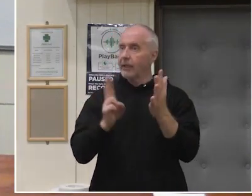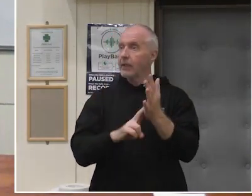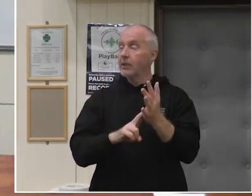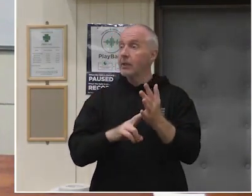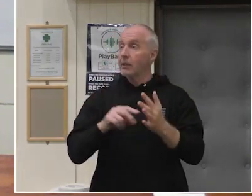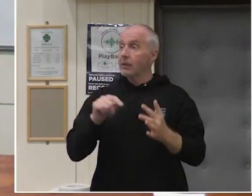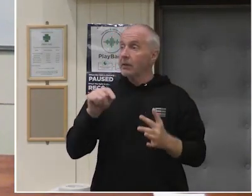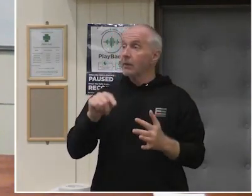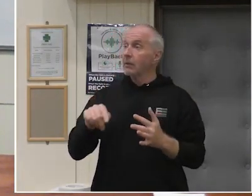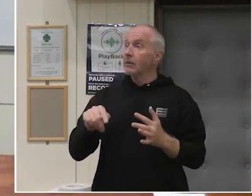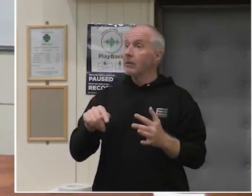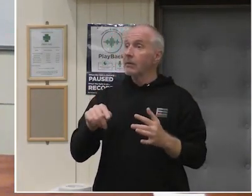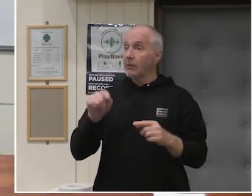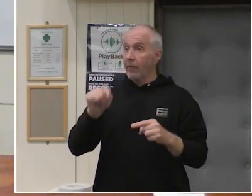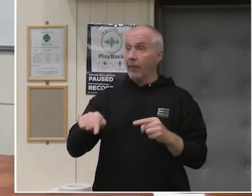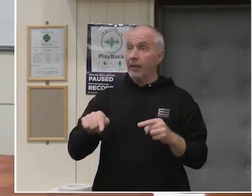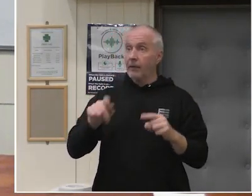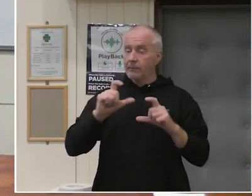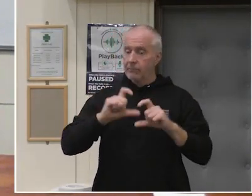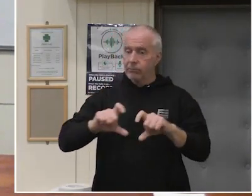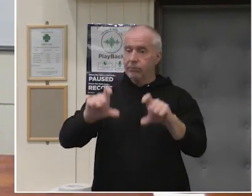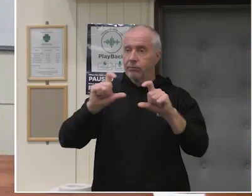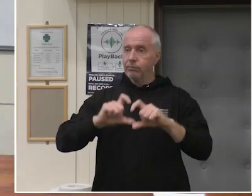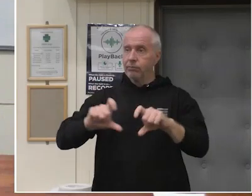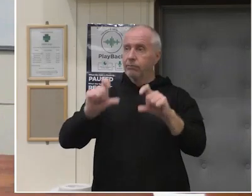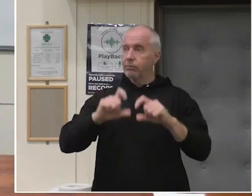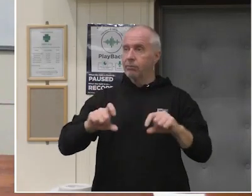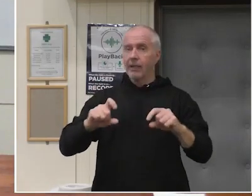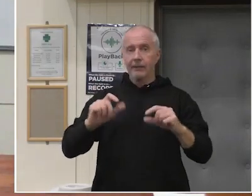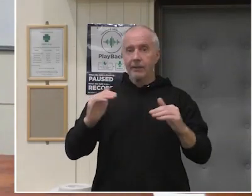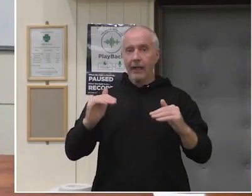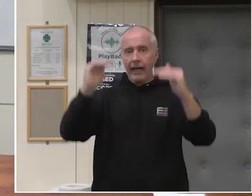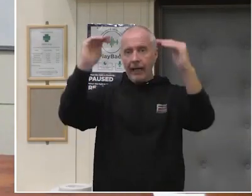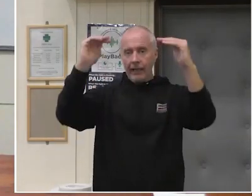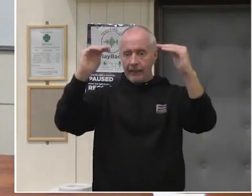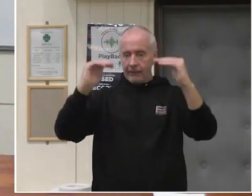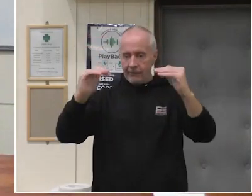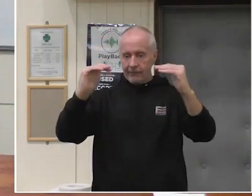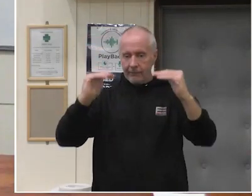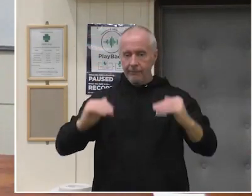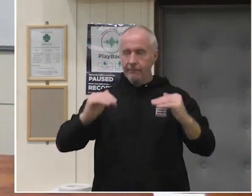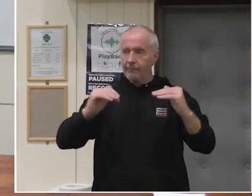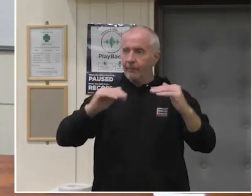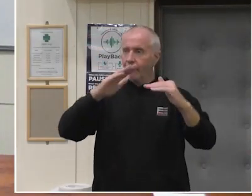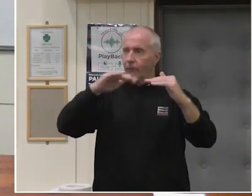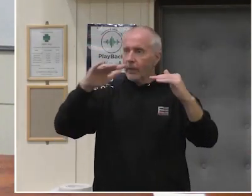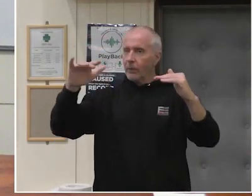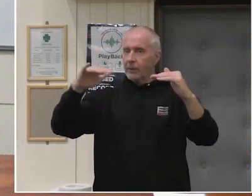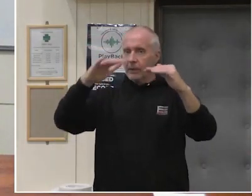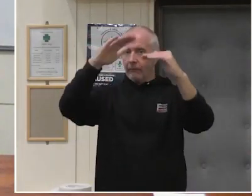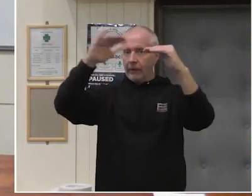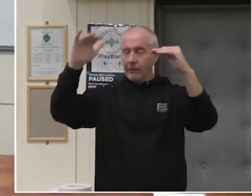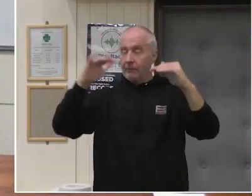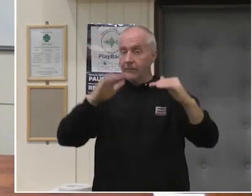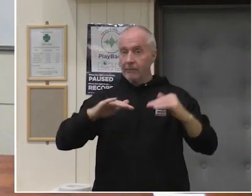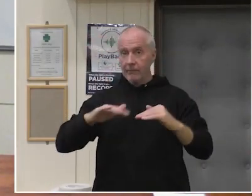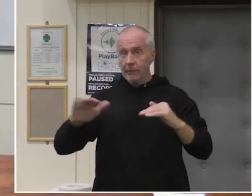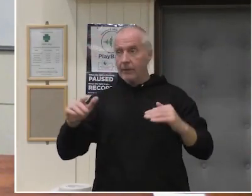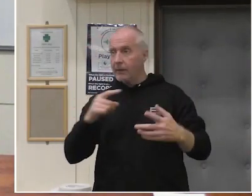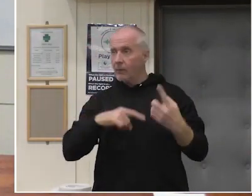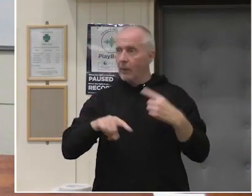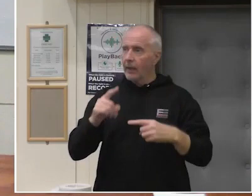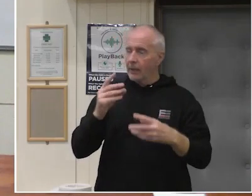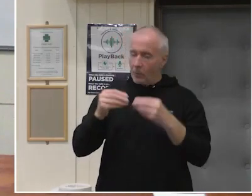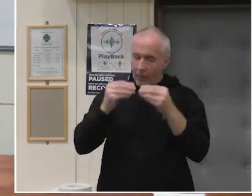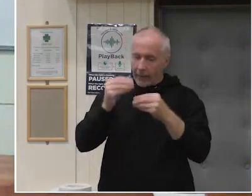do that quite consistently at all frequencies. So what we then do is we go about calculating how much power we're